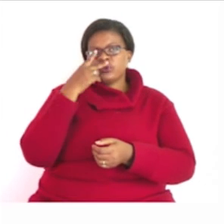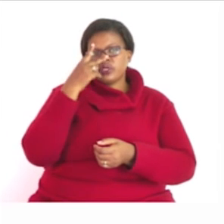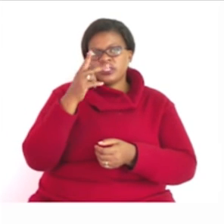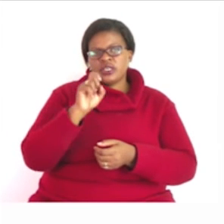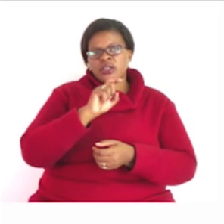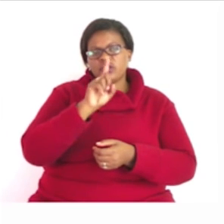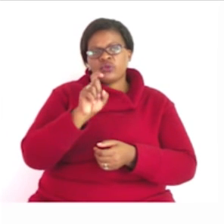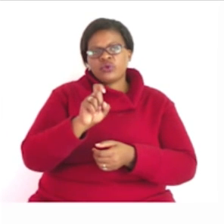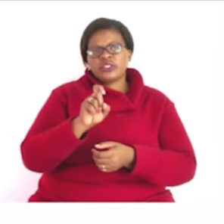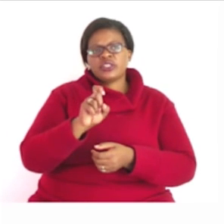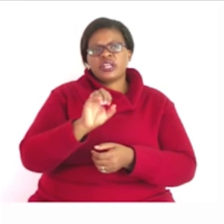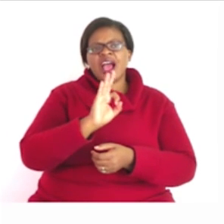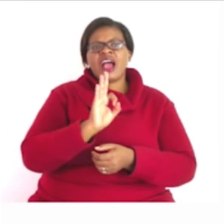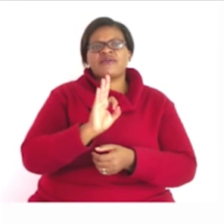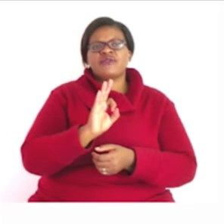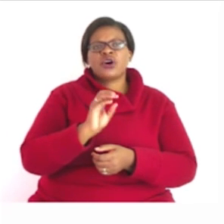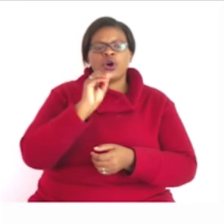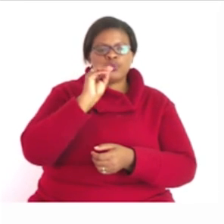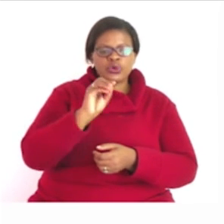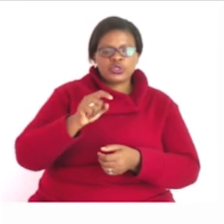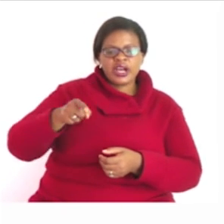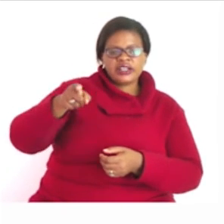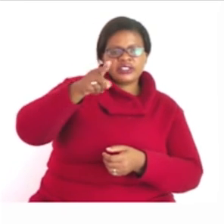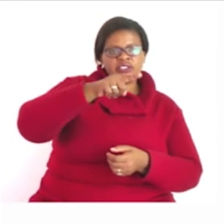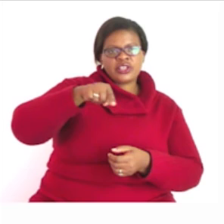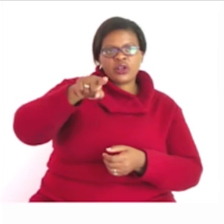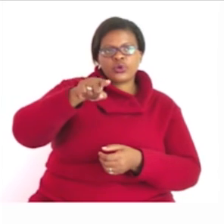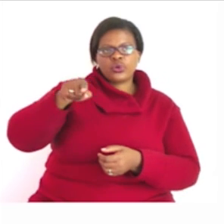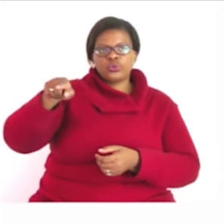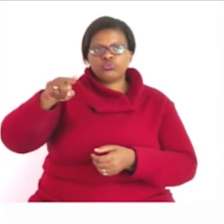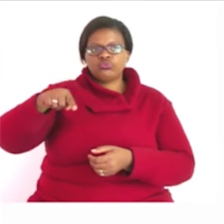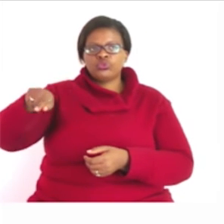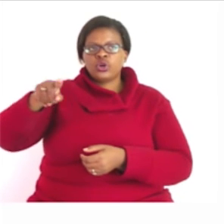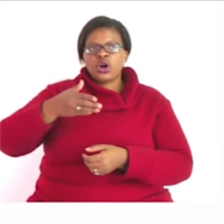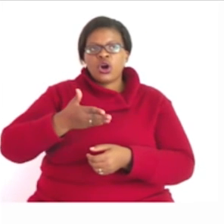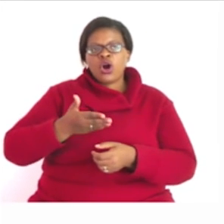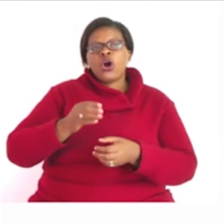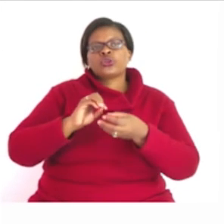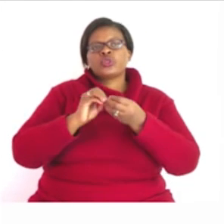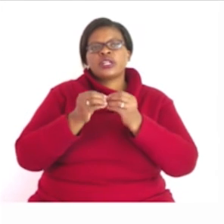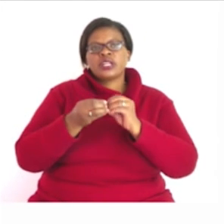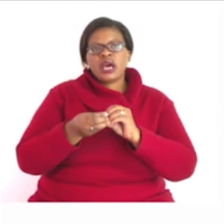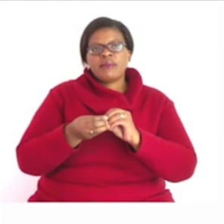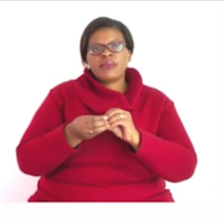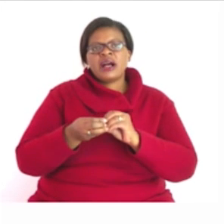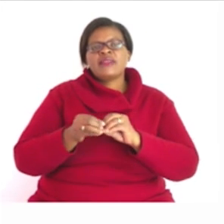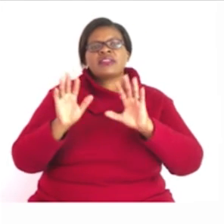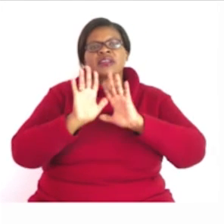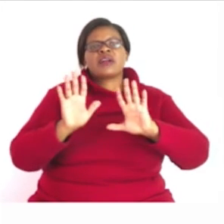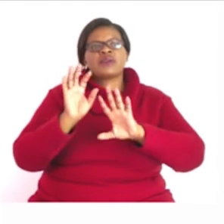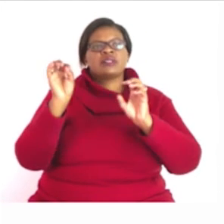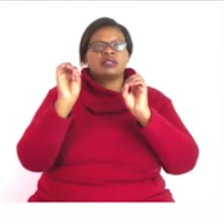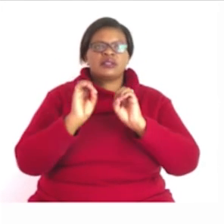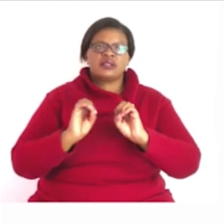says, put a circle around the numbers that are left. In other words, those